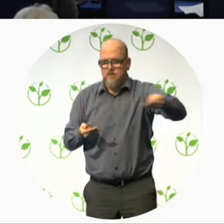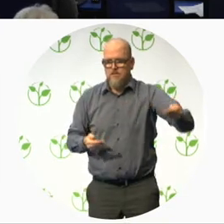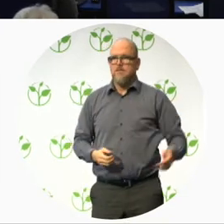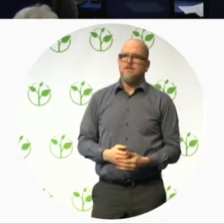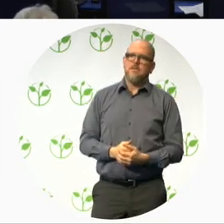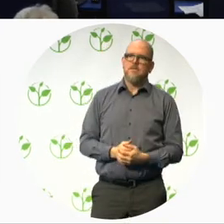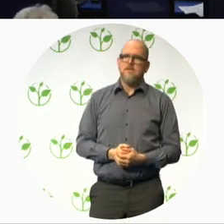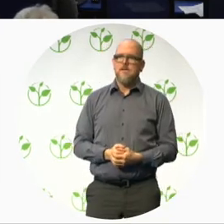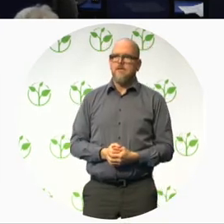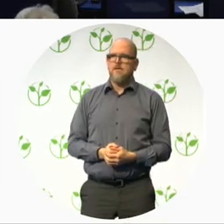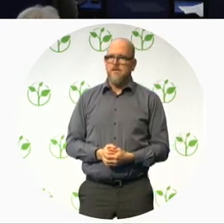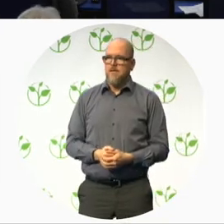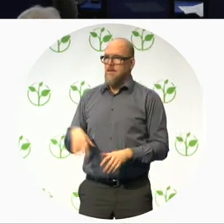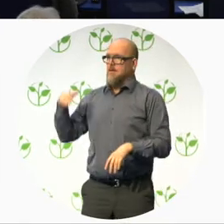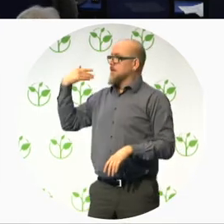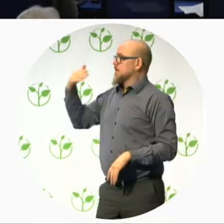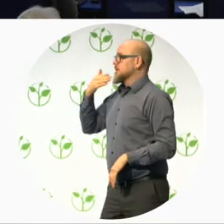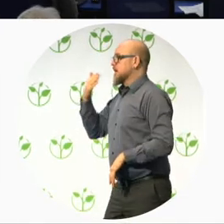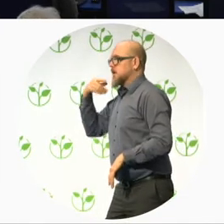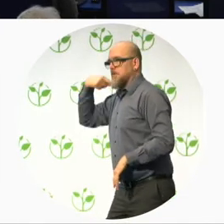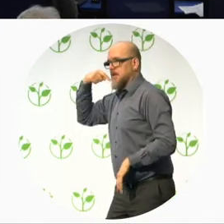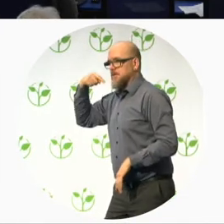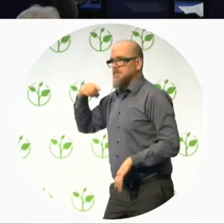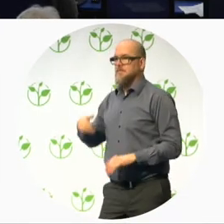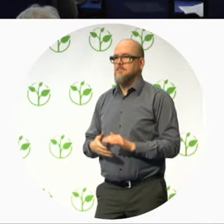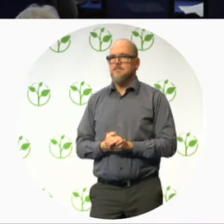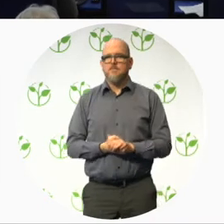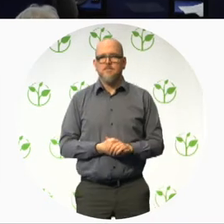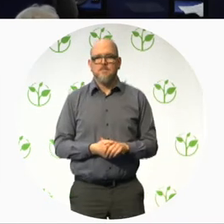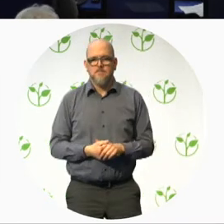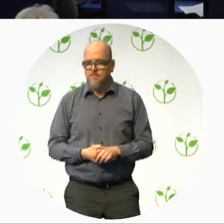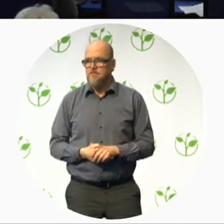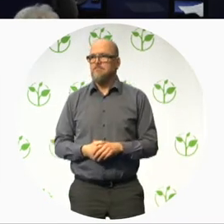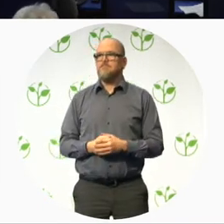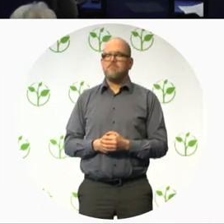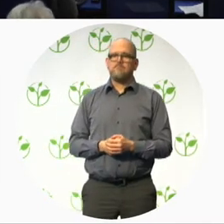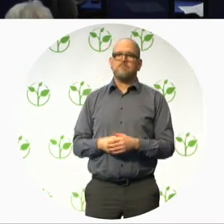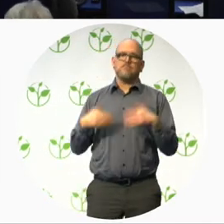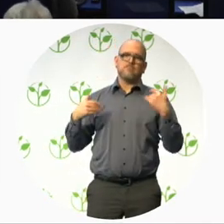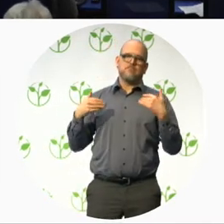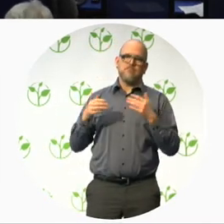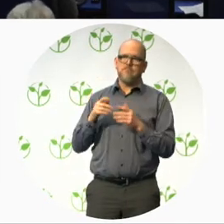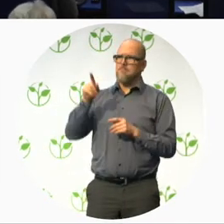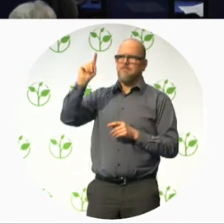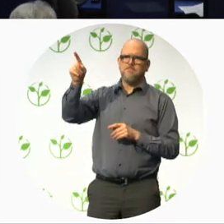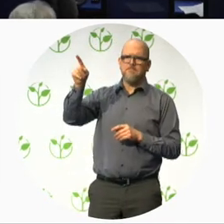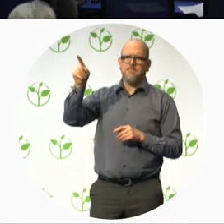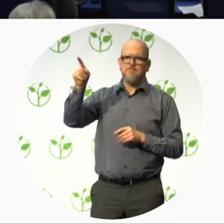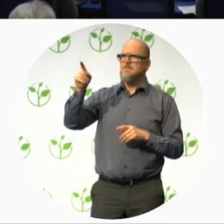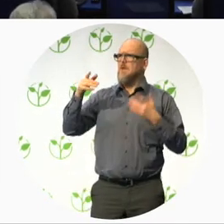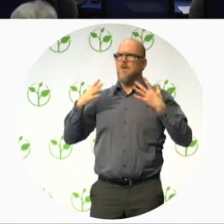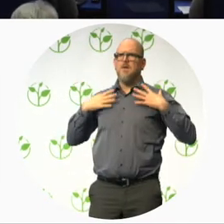Thank you, Melissa. I believe we have a question. A lady in the middle, she's wearing a white cream waistcoat. Yes,